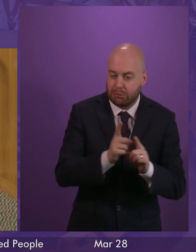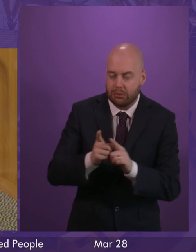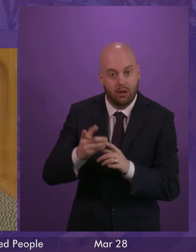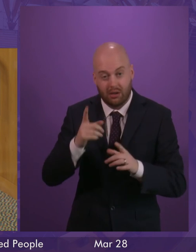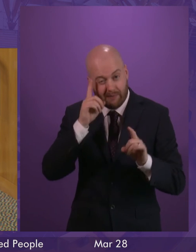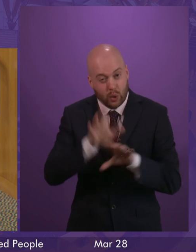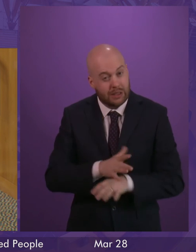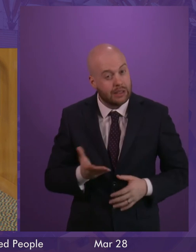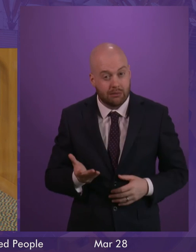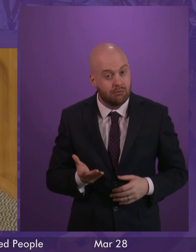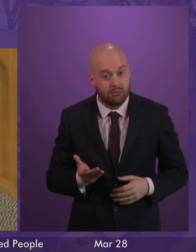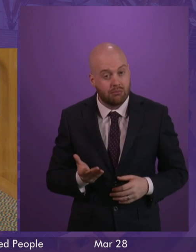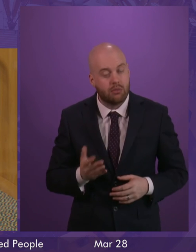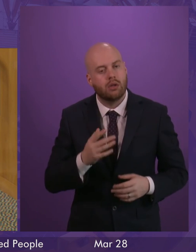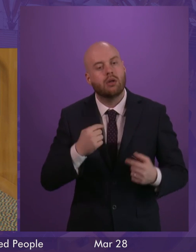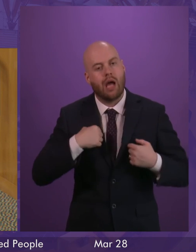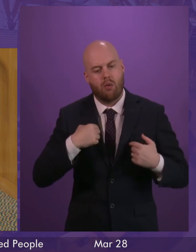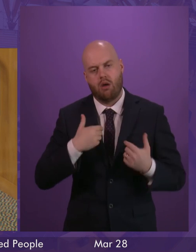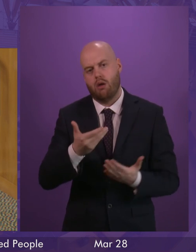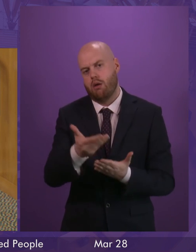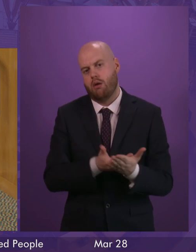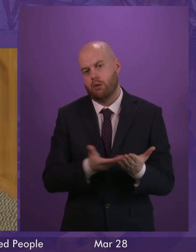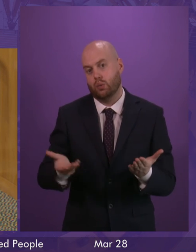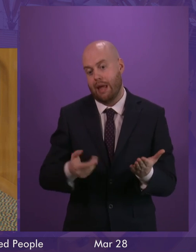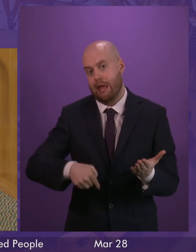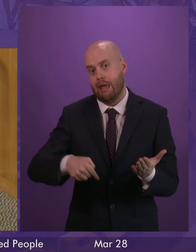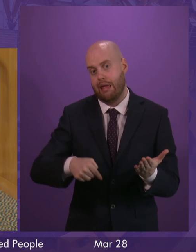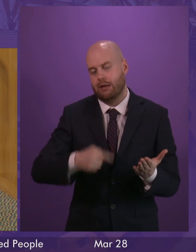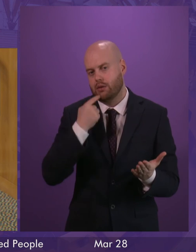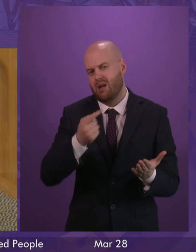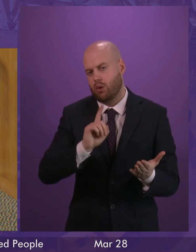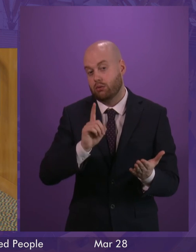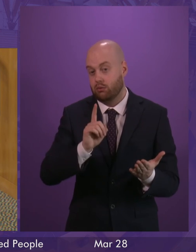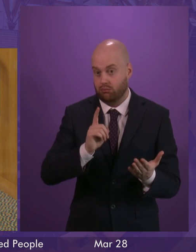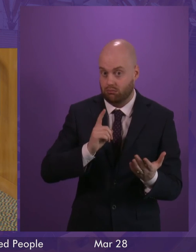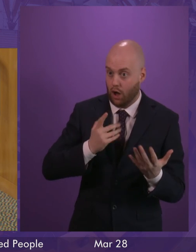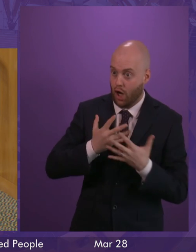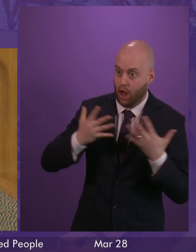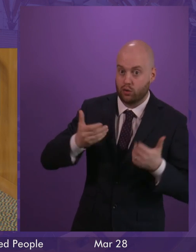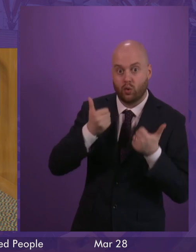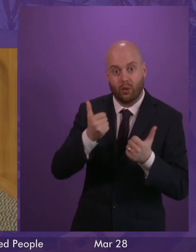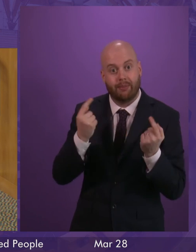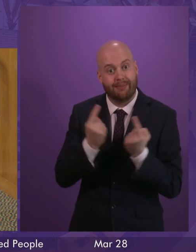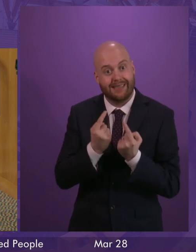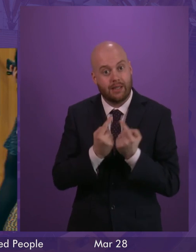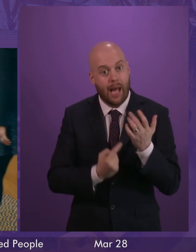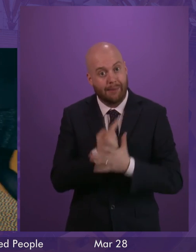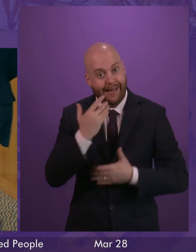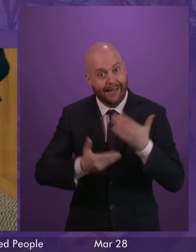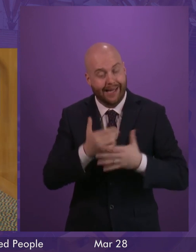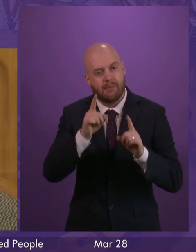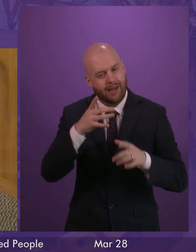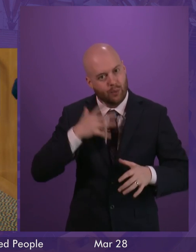today is really about saying, okay, we've got lots of things happening, lots of good things happening, but we need to bring them together. And we need to have